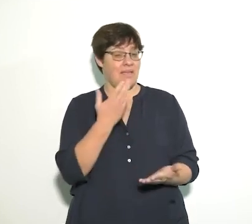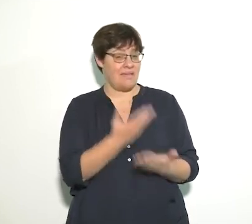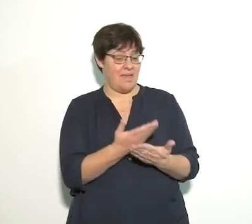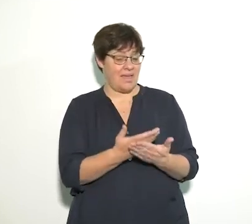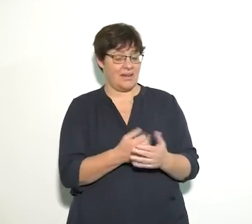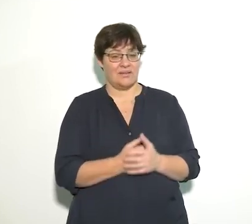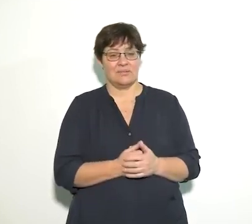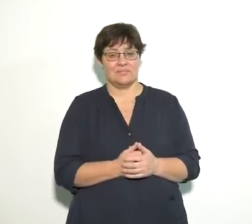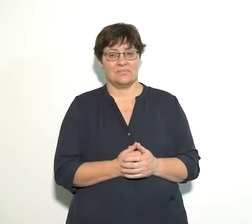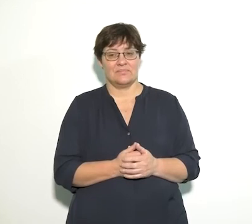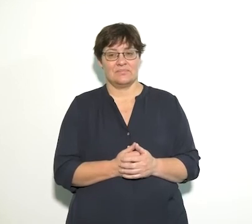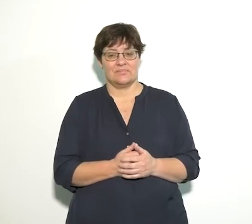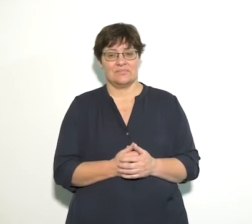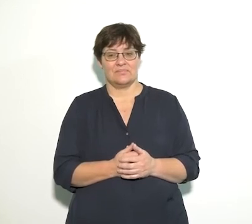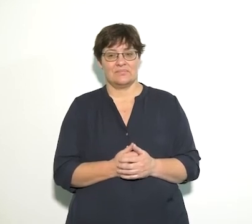Can,